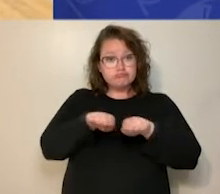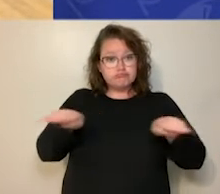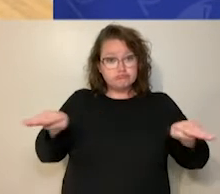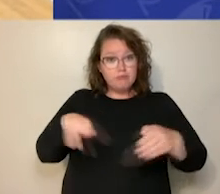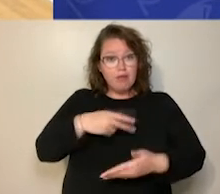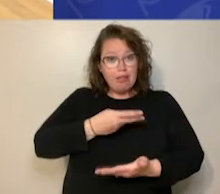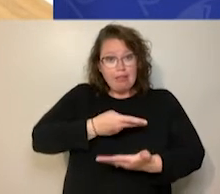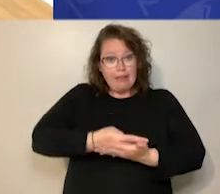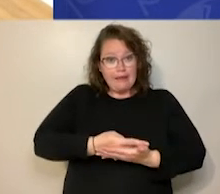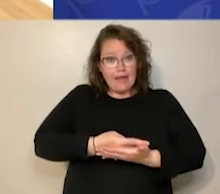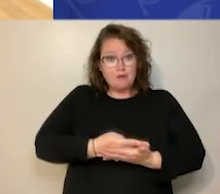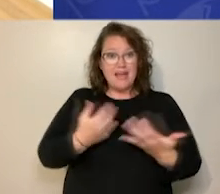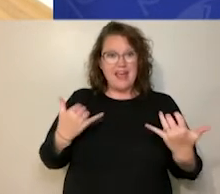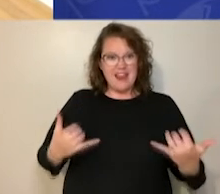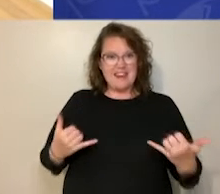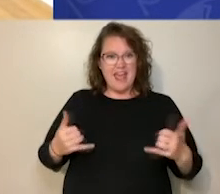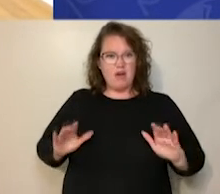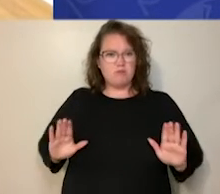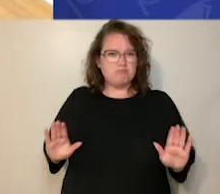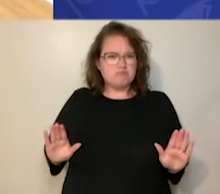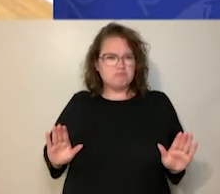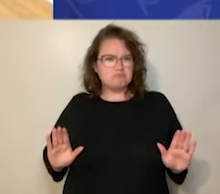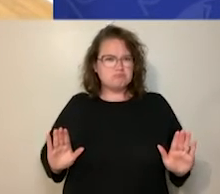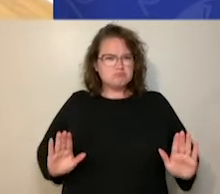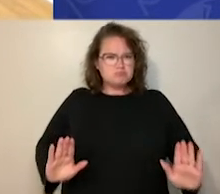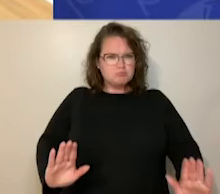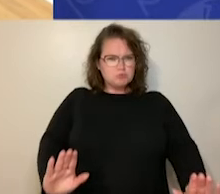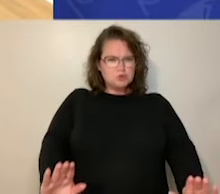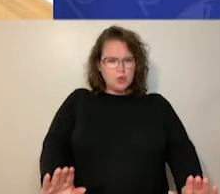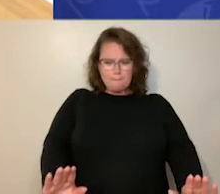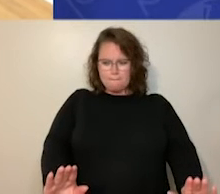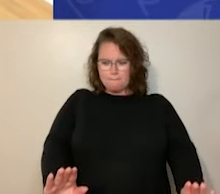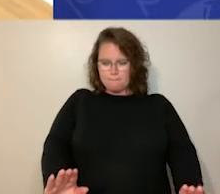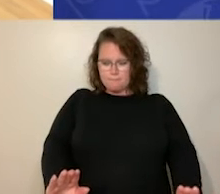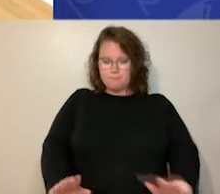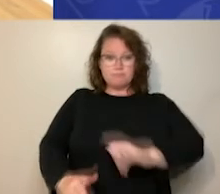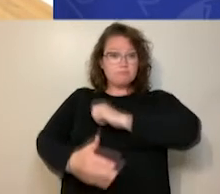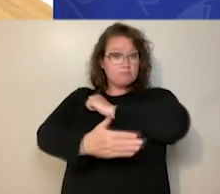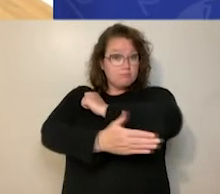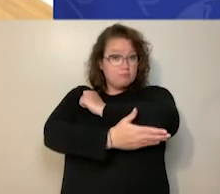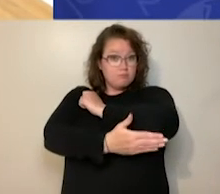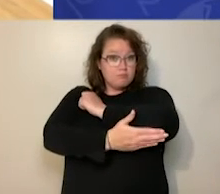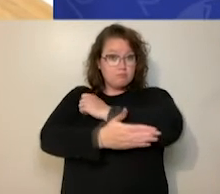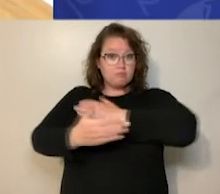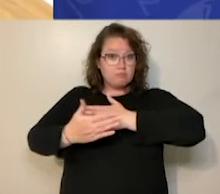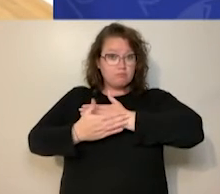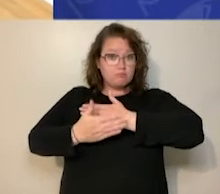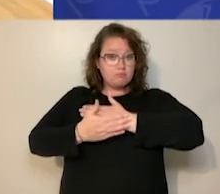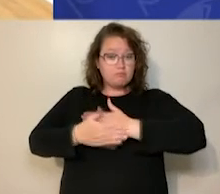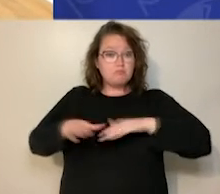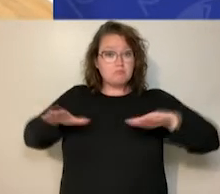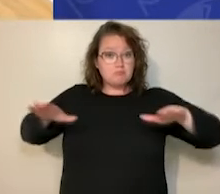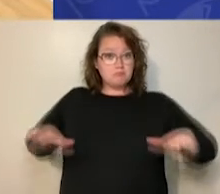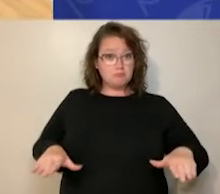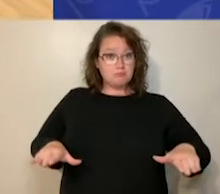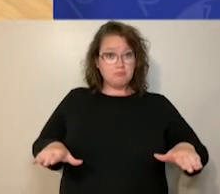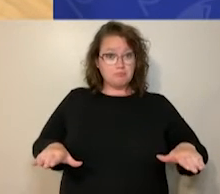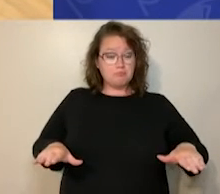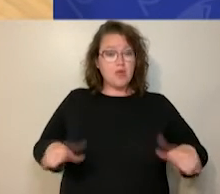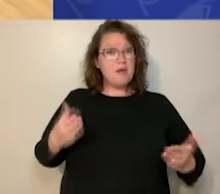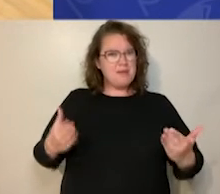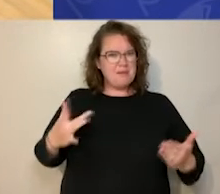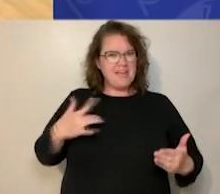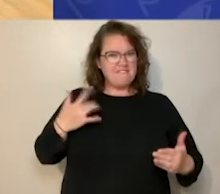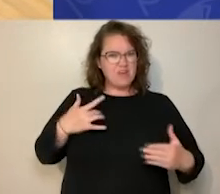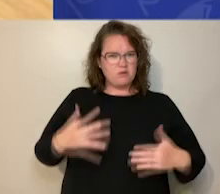and then we're going to push up just a little bit. You can keep your elbows and your hands on the ground. You might feel